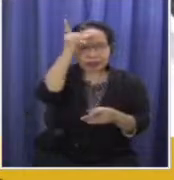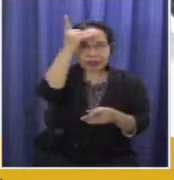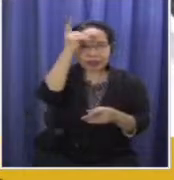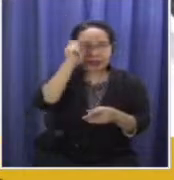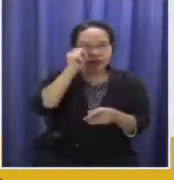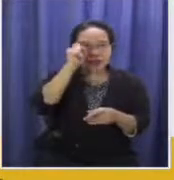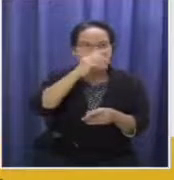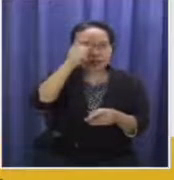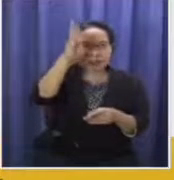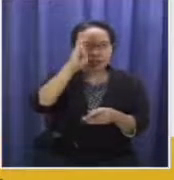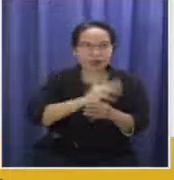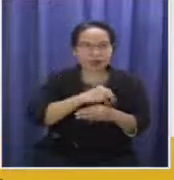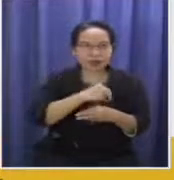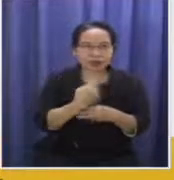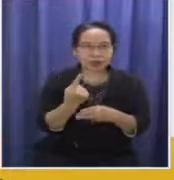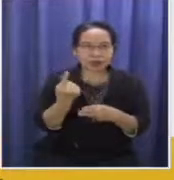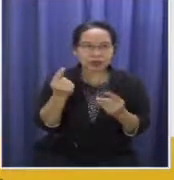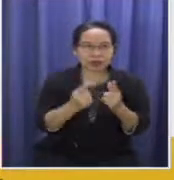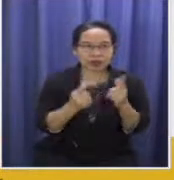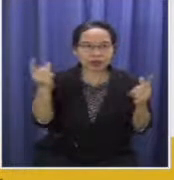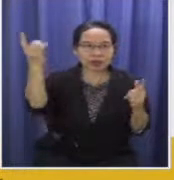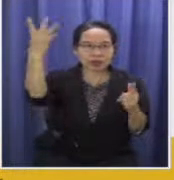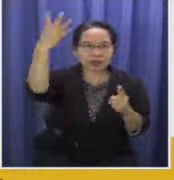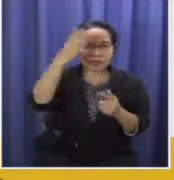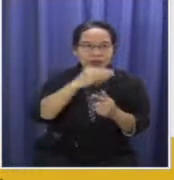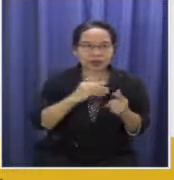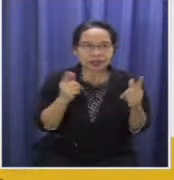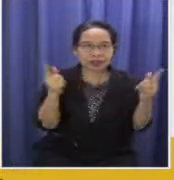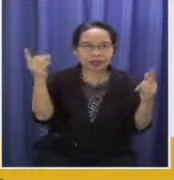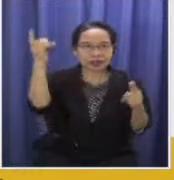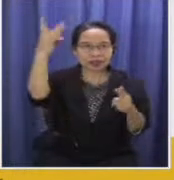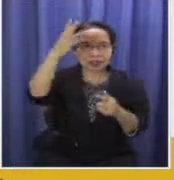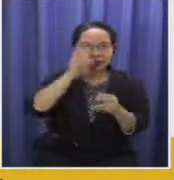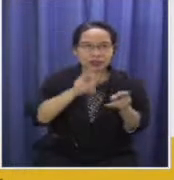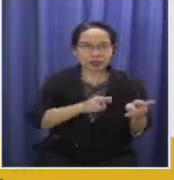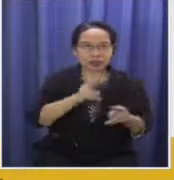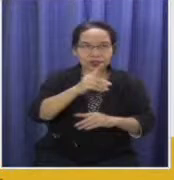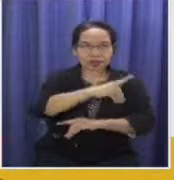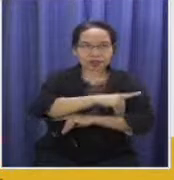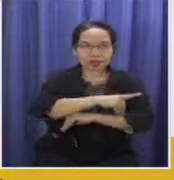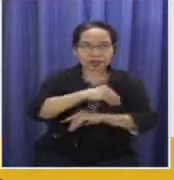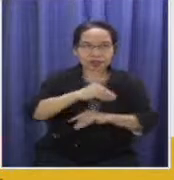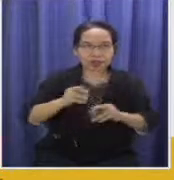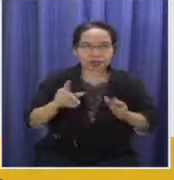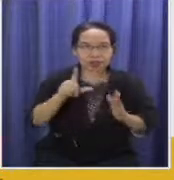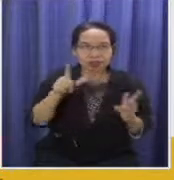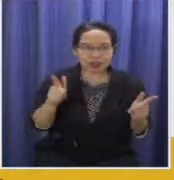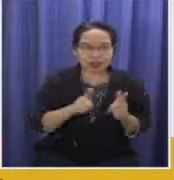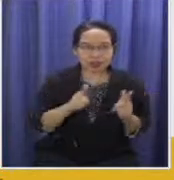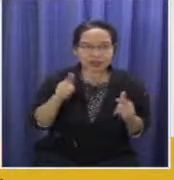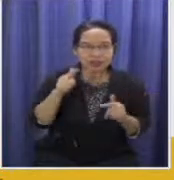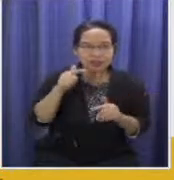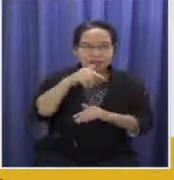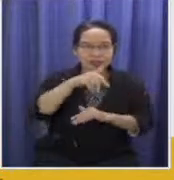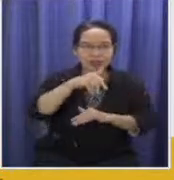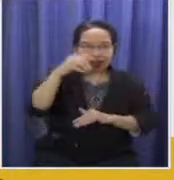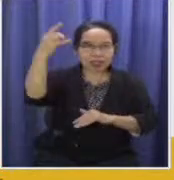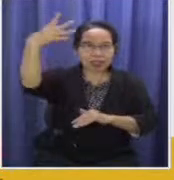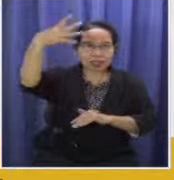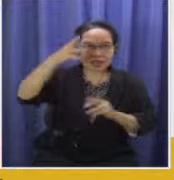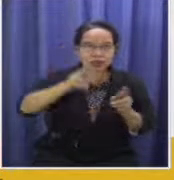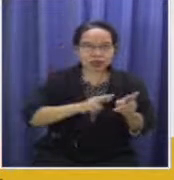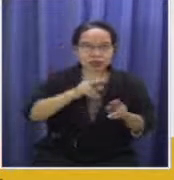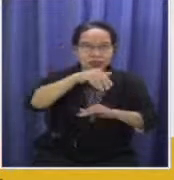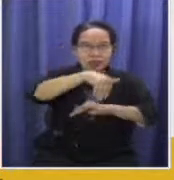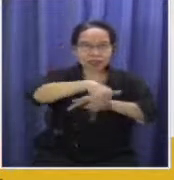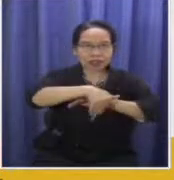Eli. And God made two great lights, the greater light to rule the day, and the lesser light to